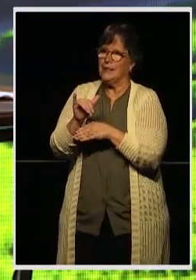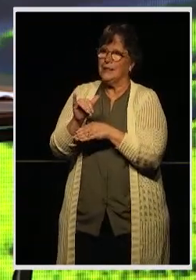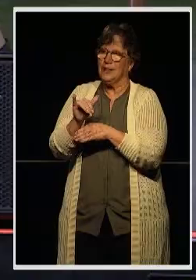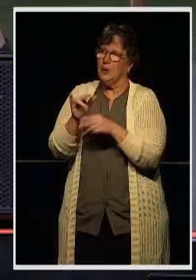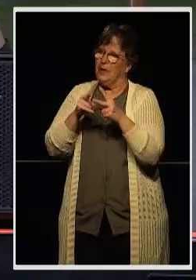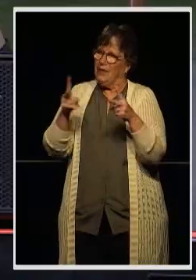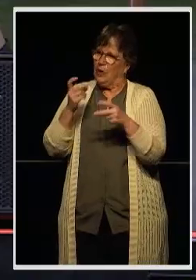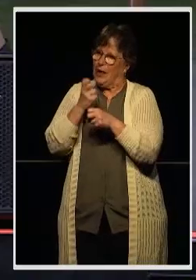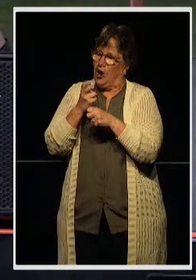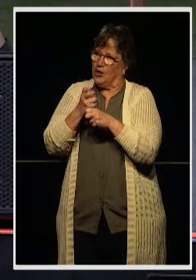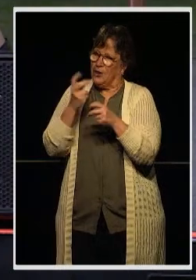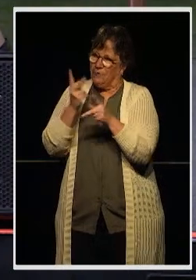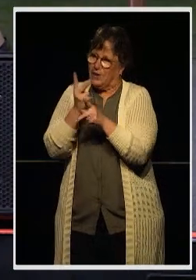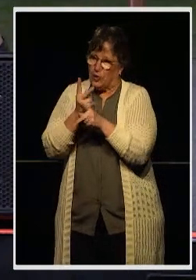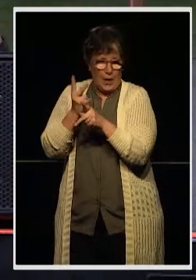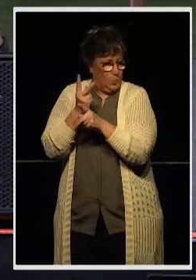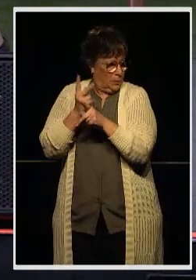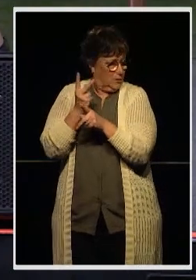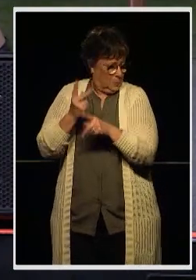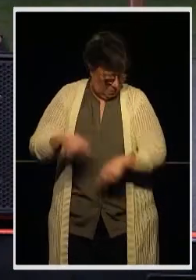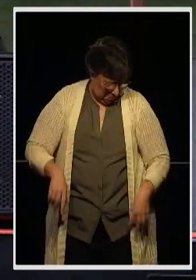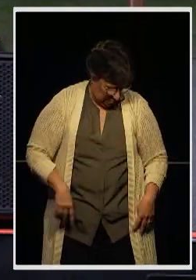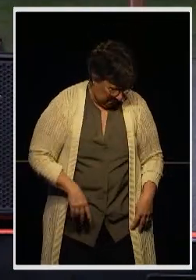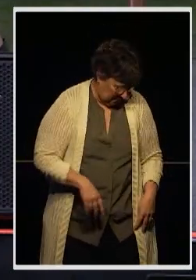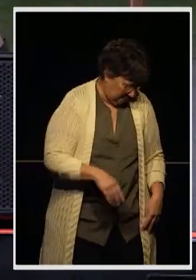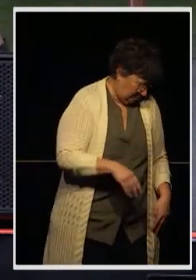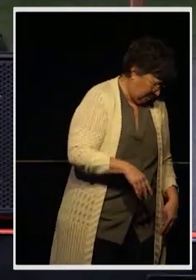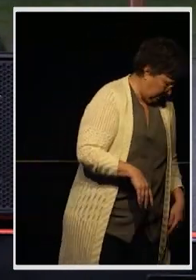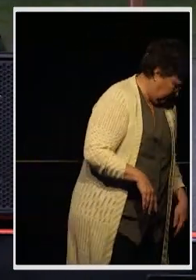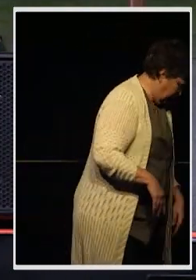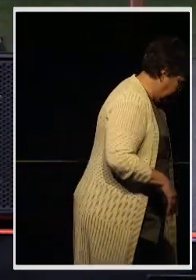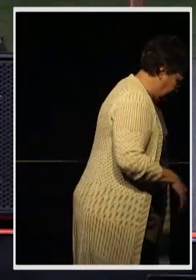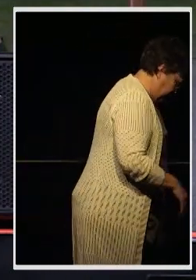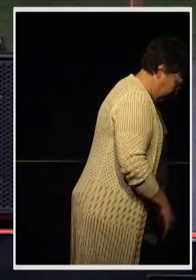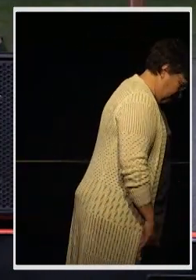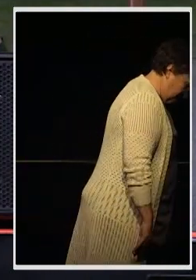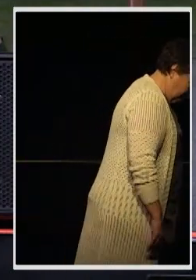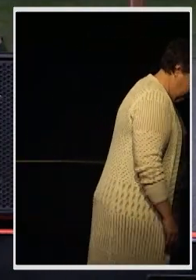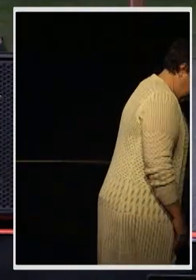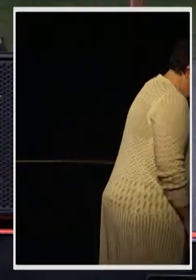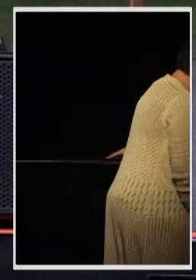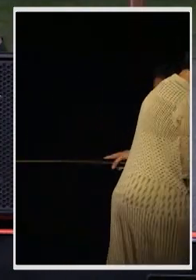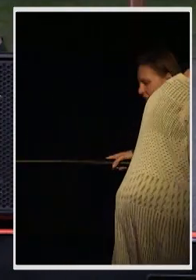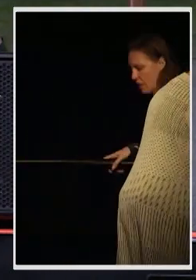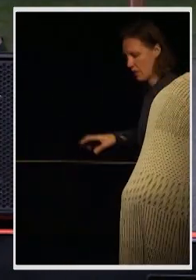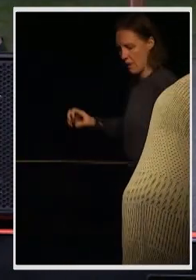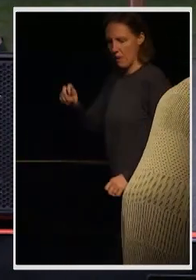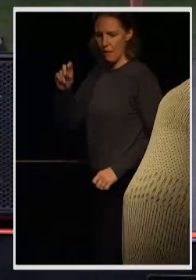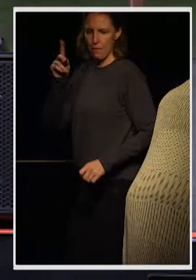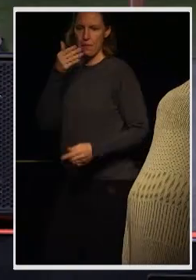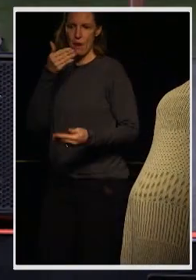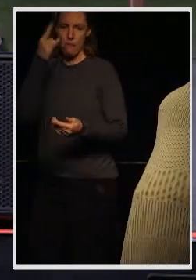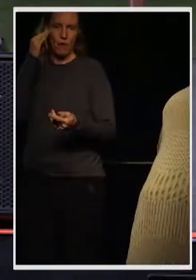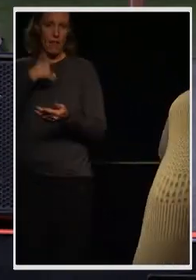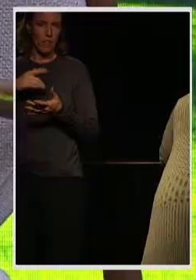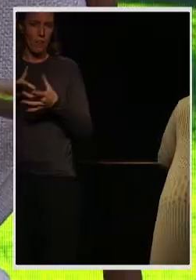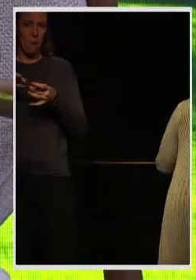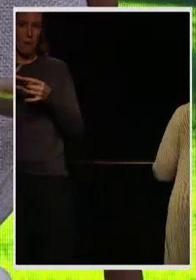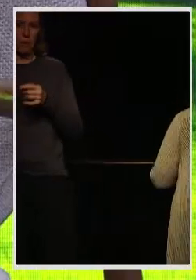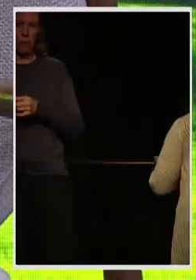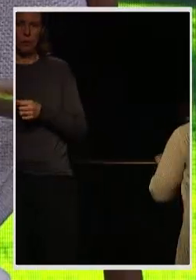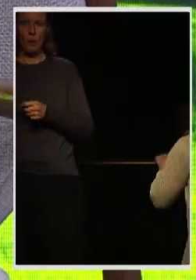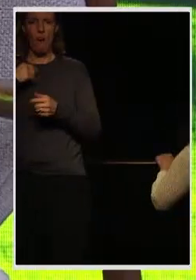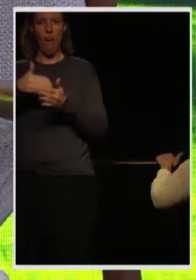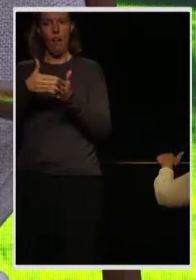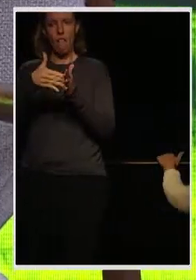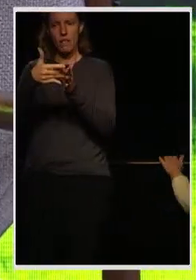tricky. So thank you for that. And so, you know, I do want to mention too that oftentimes